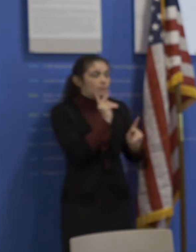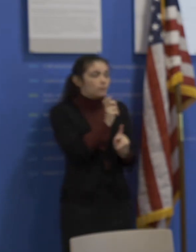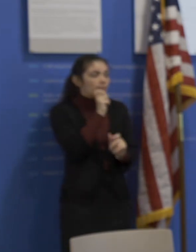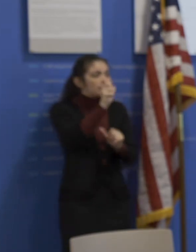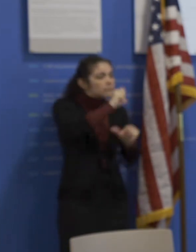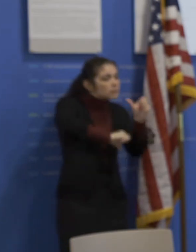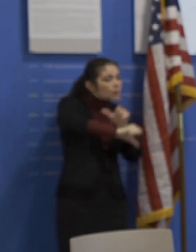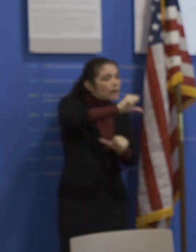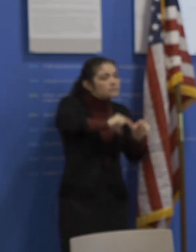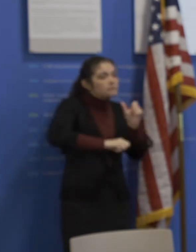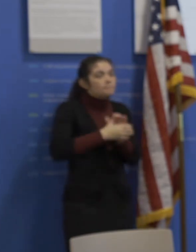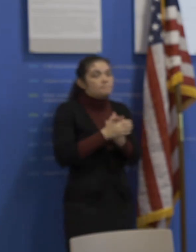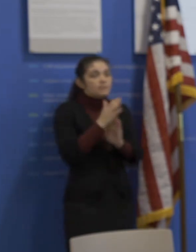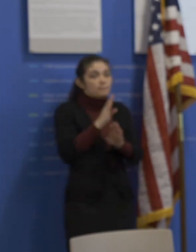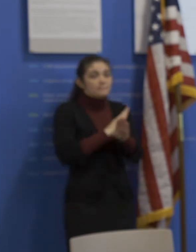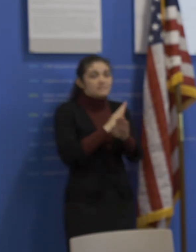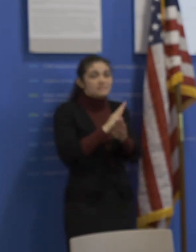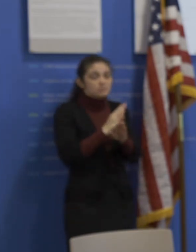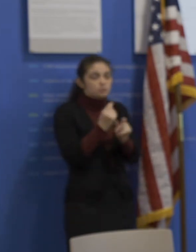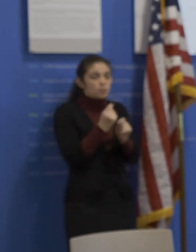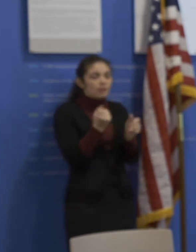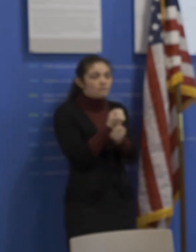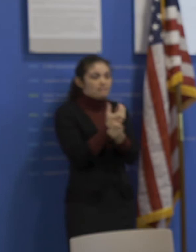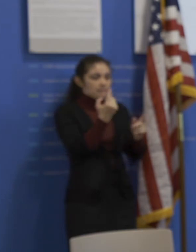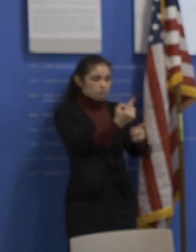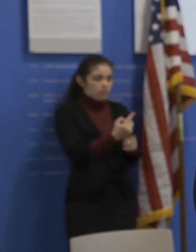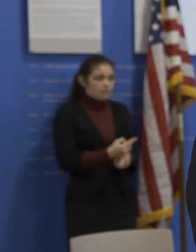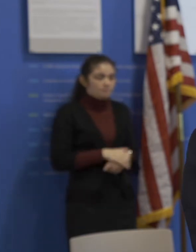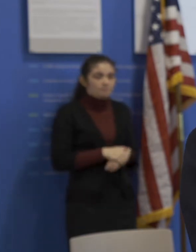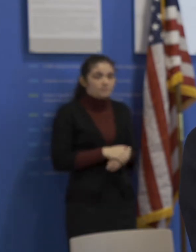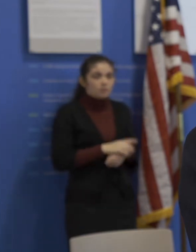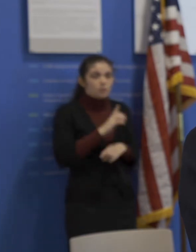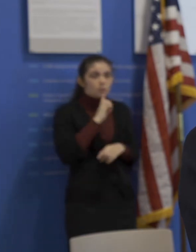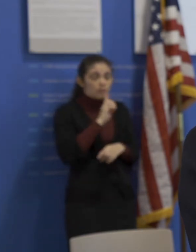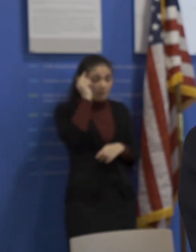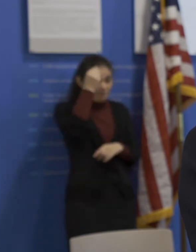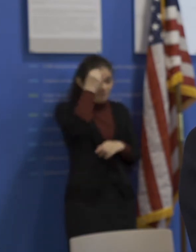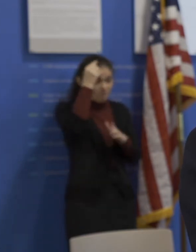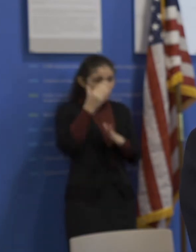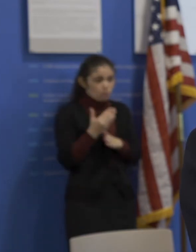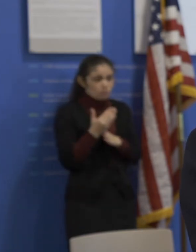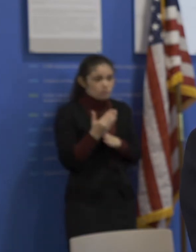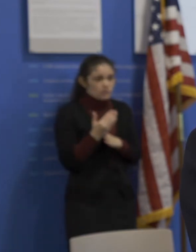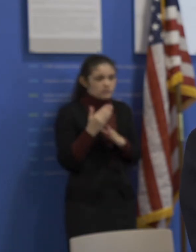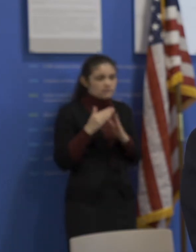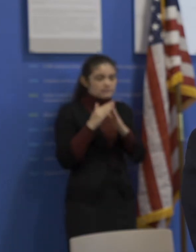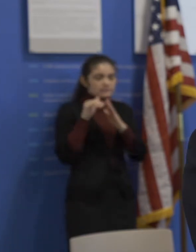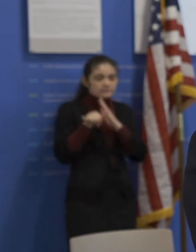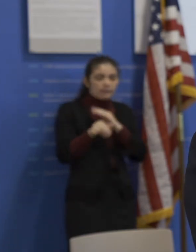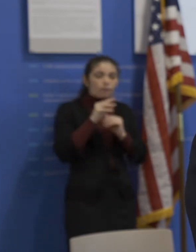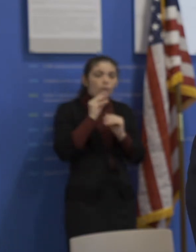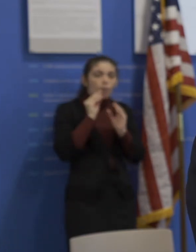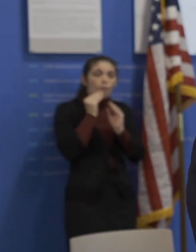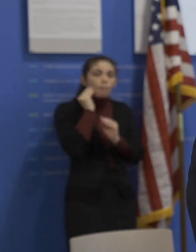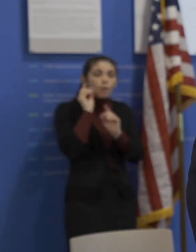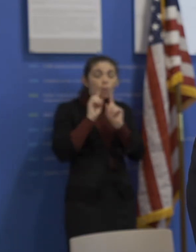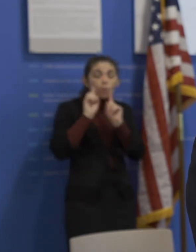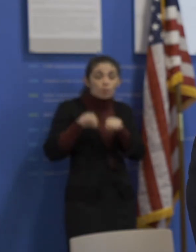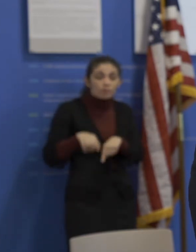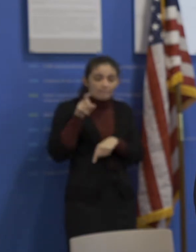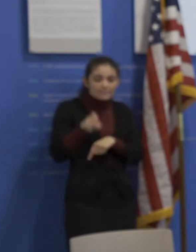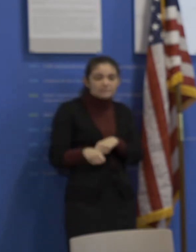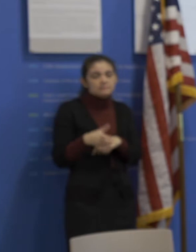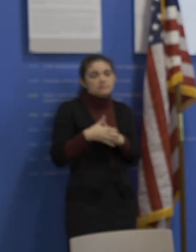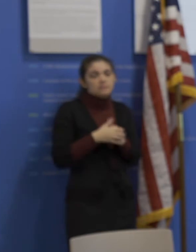not interacting, by businesses doing the right thing based on the governor's shelter-in-place, stay-at-home